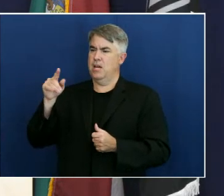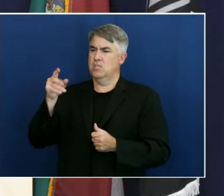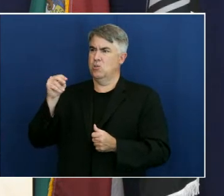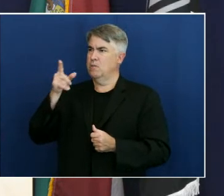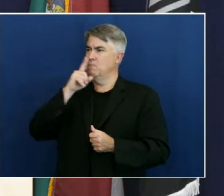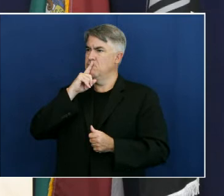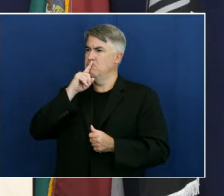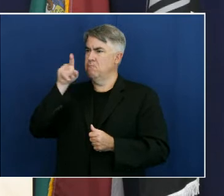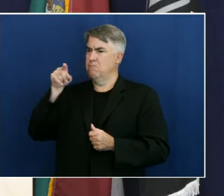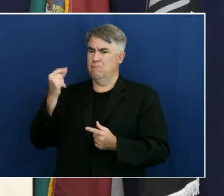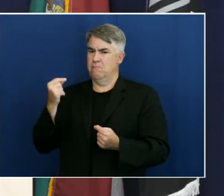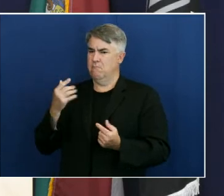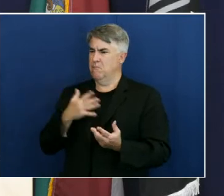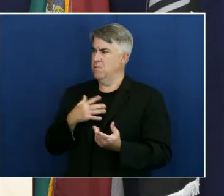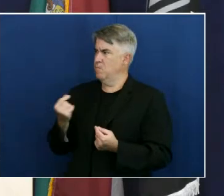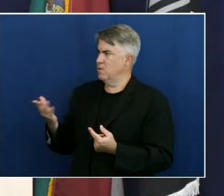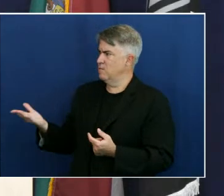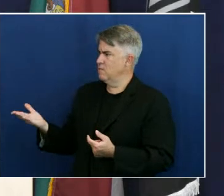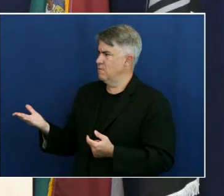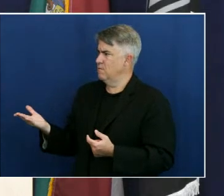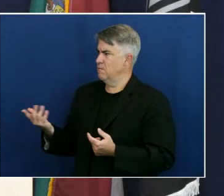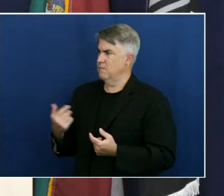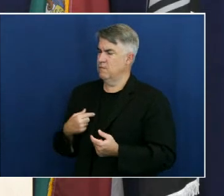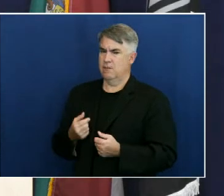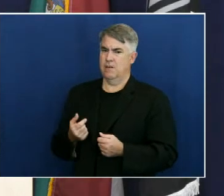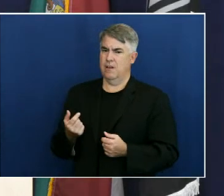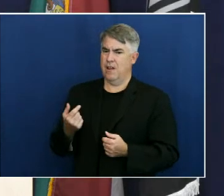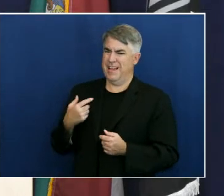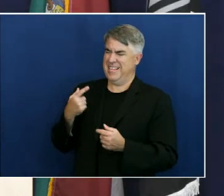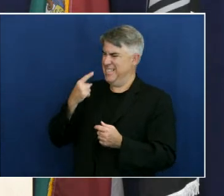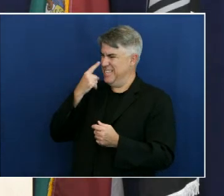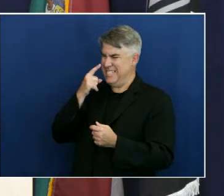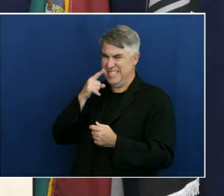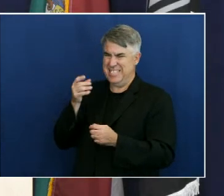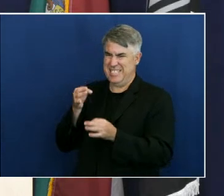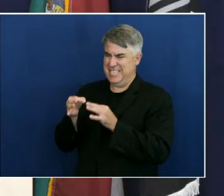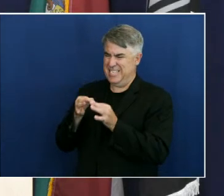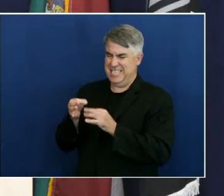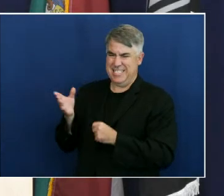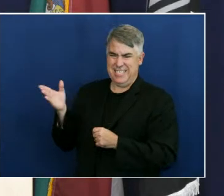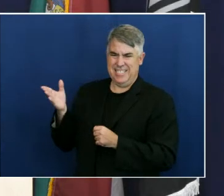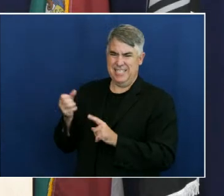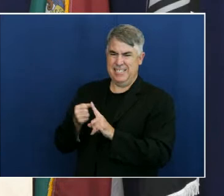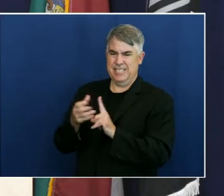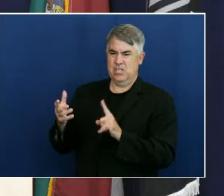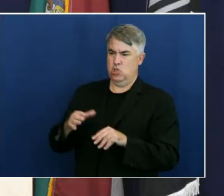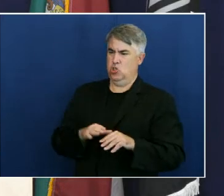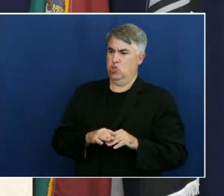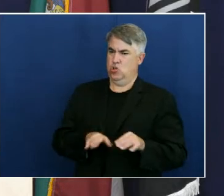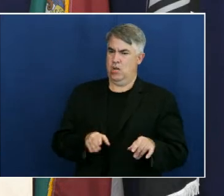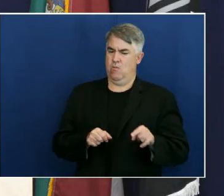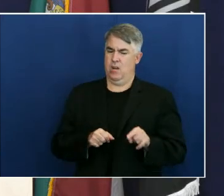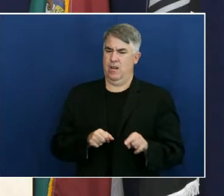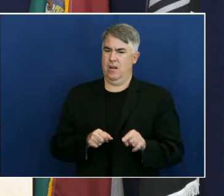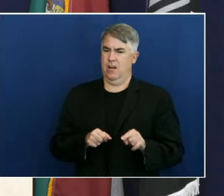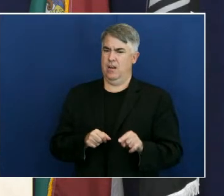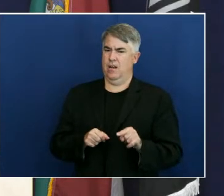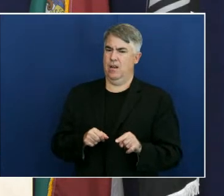age of 16. I know you mentioned that kids or children will be able to come to the